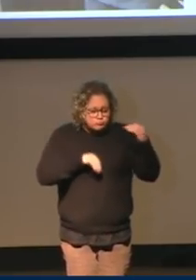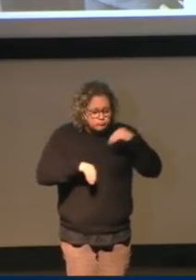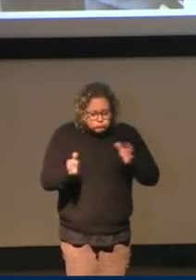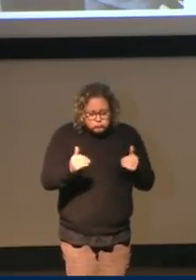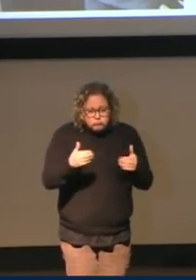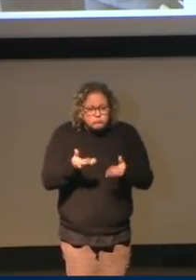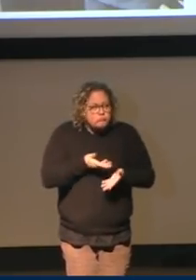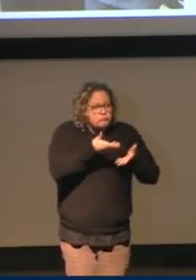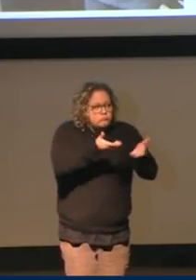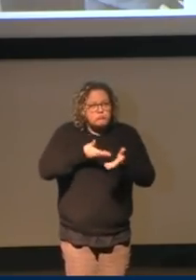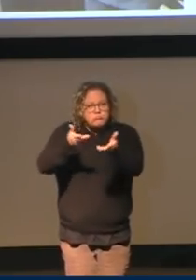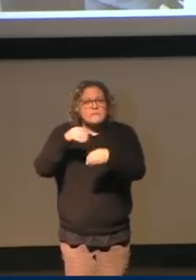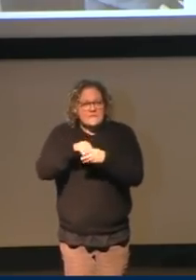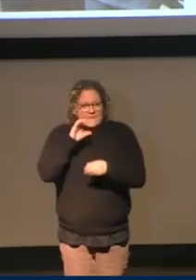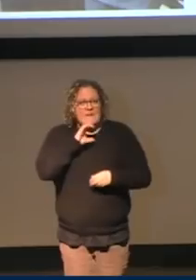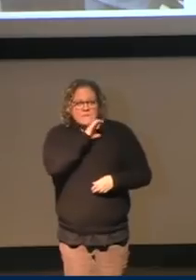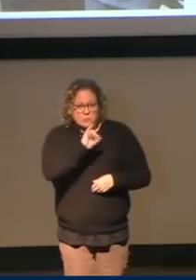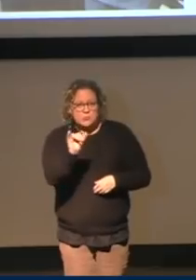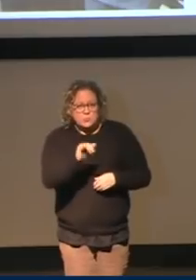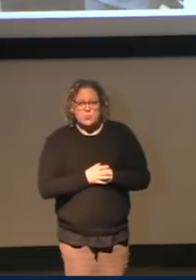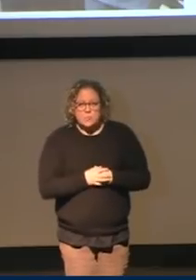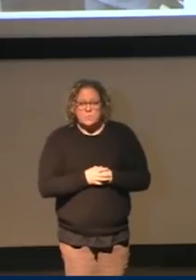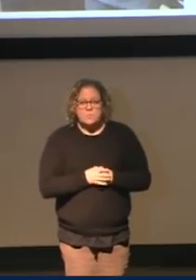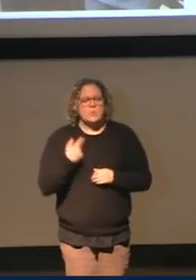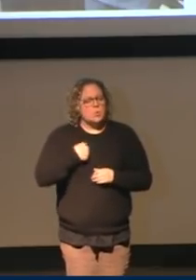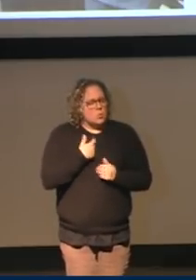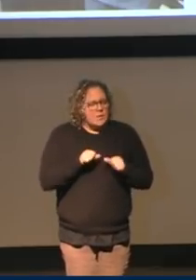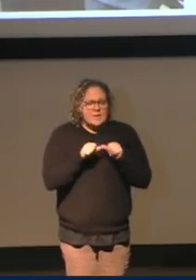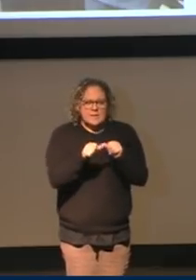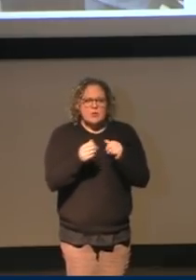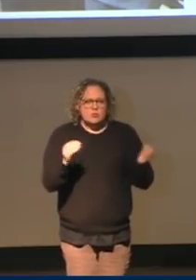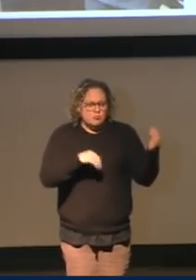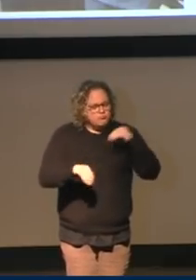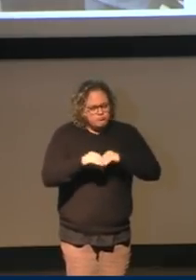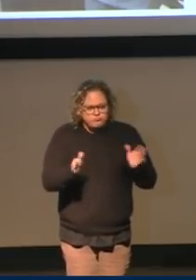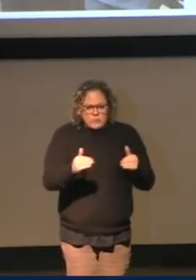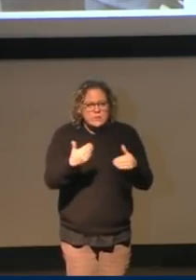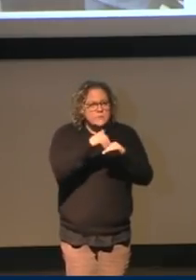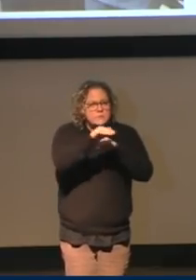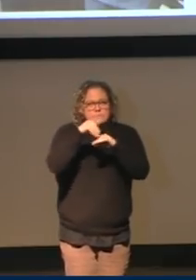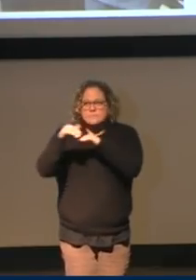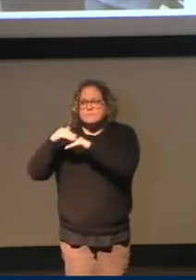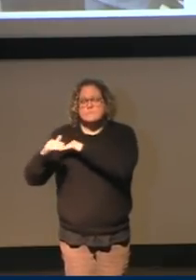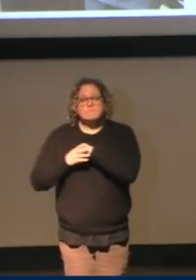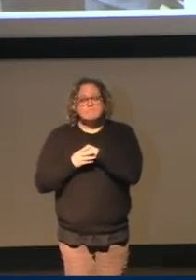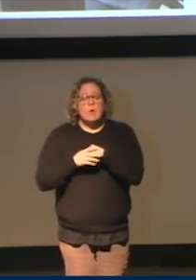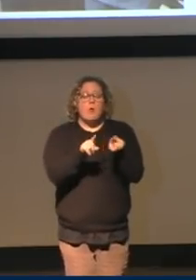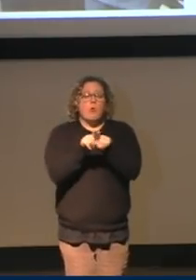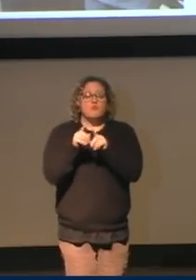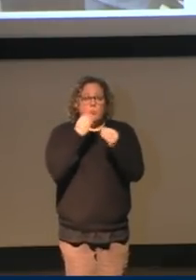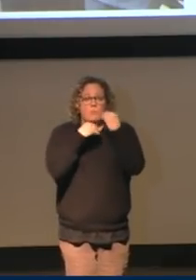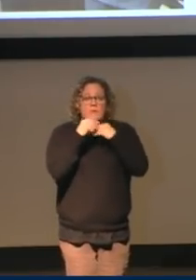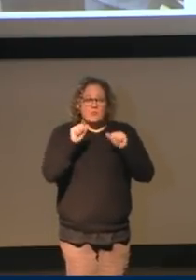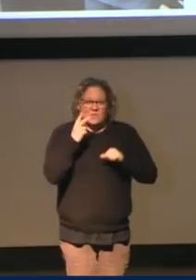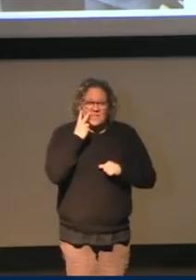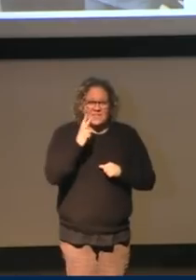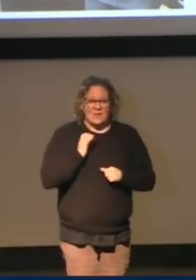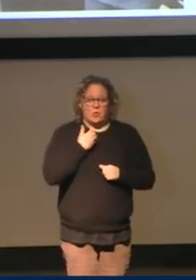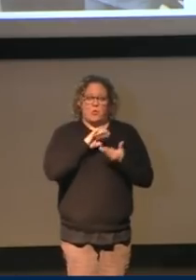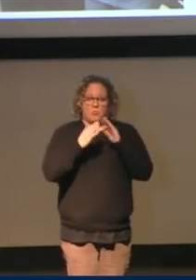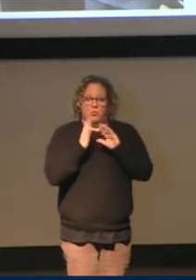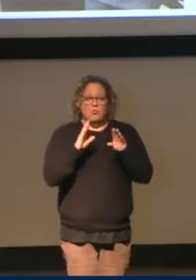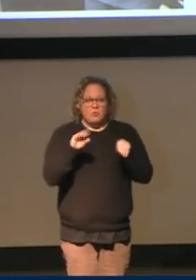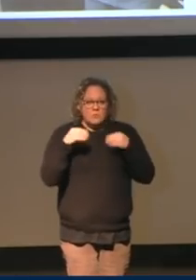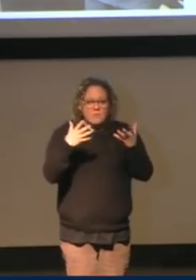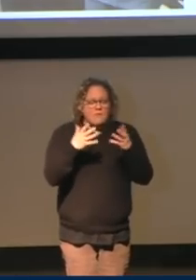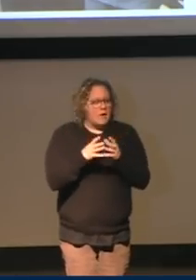cafeteria and handed them out as well. So we continue to assemble those. In addition to the meals, as you can see, our community has provided a lot